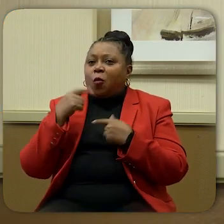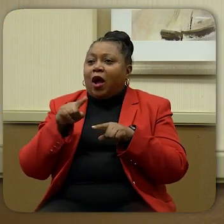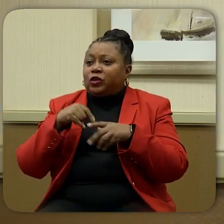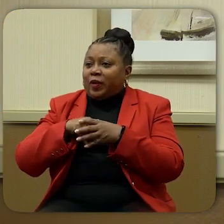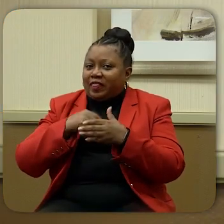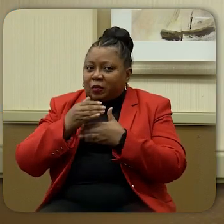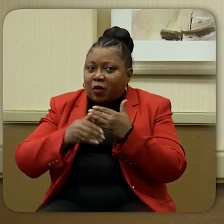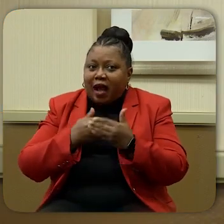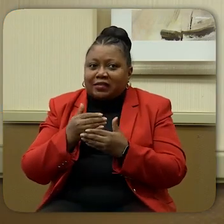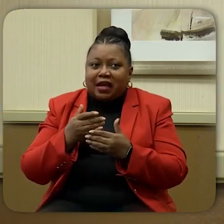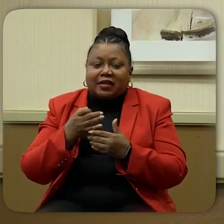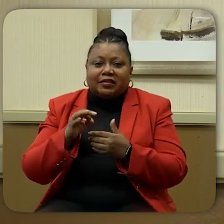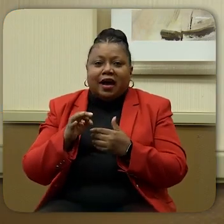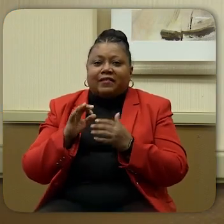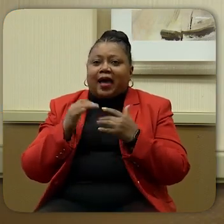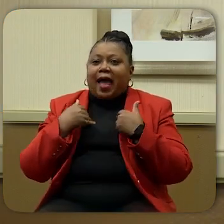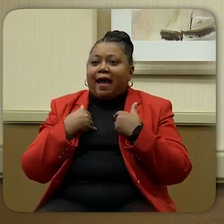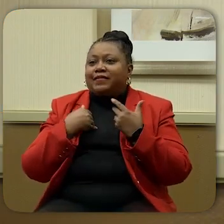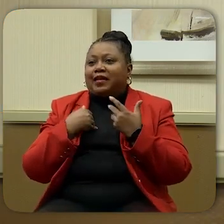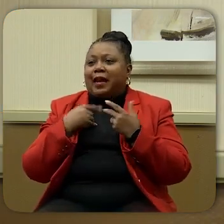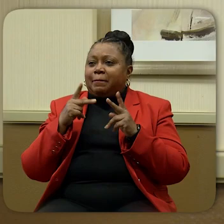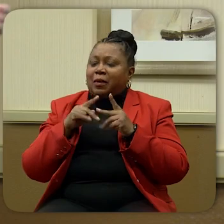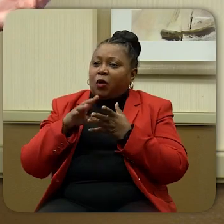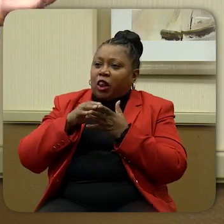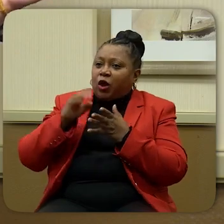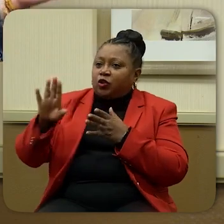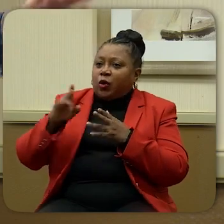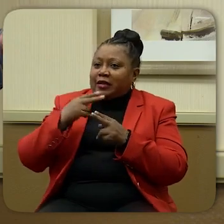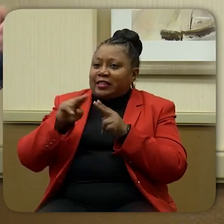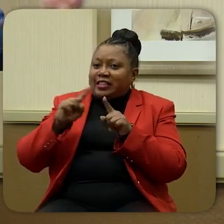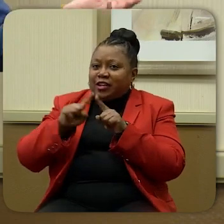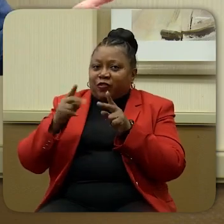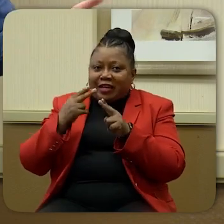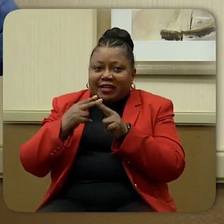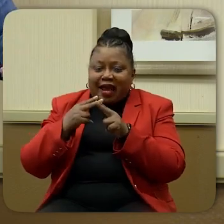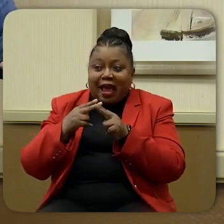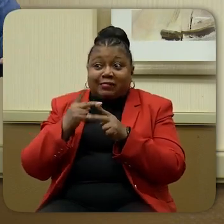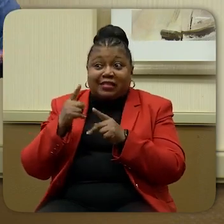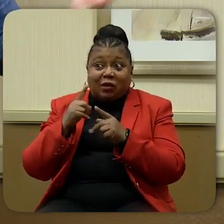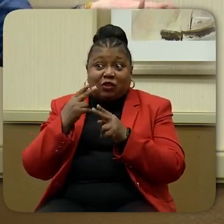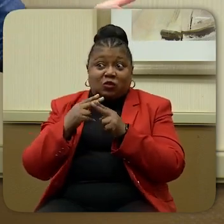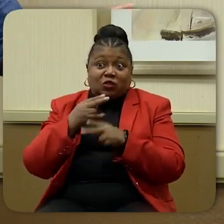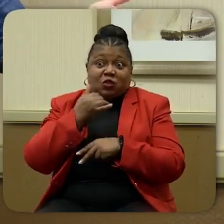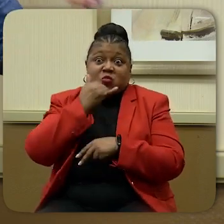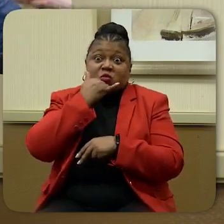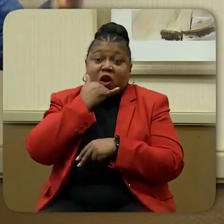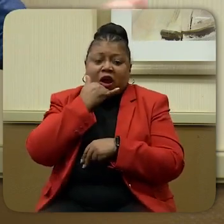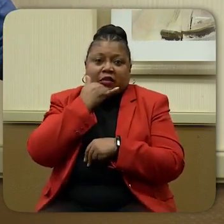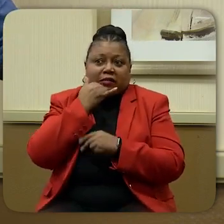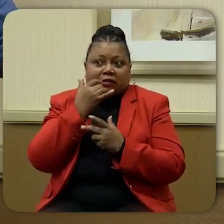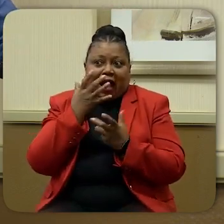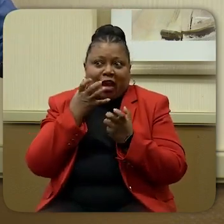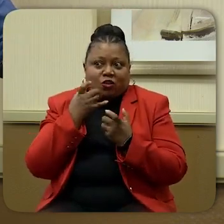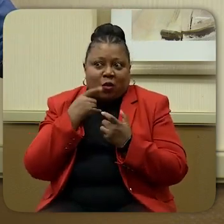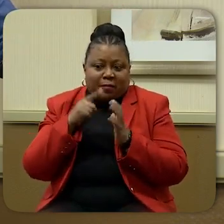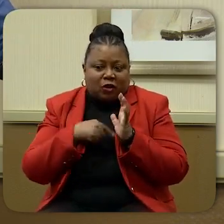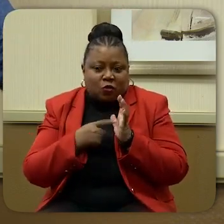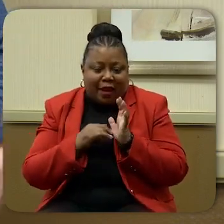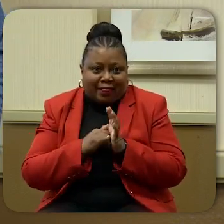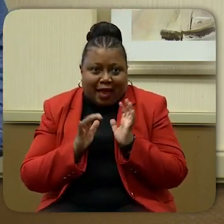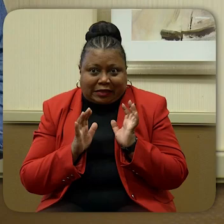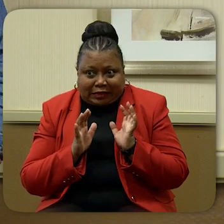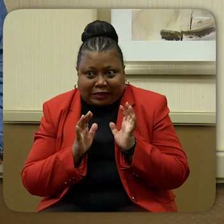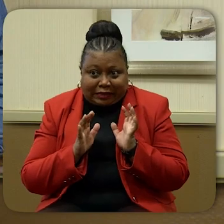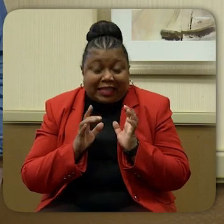you're in this process of having people learn your different name and someone uses the wrong one. What do you want me to do about